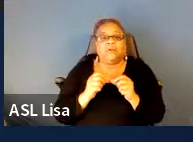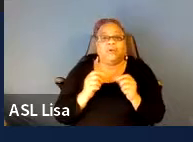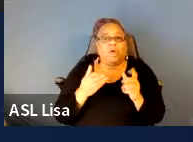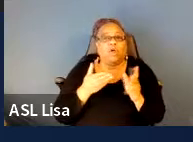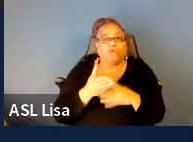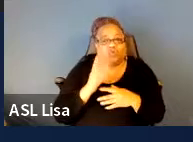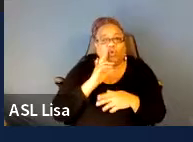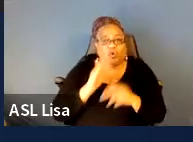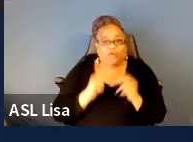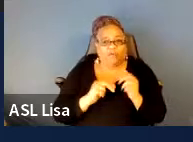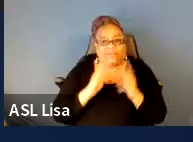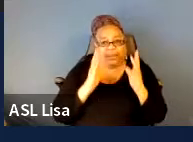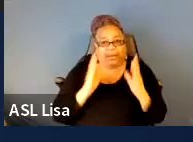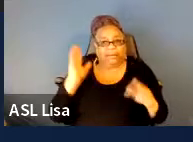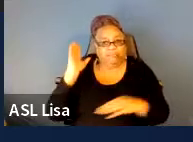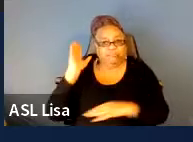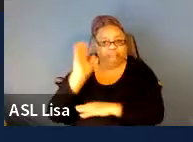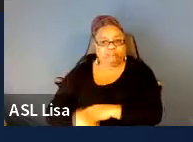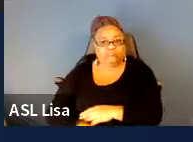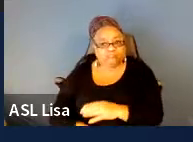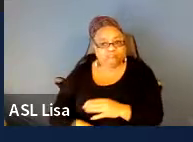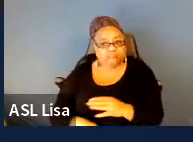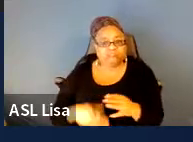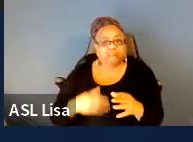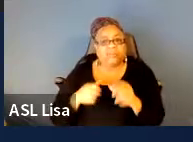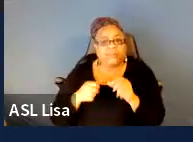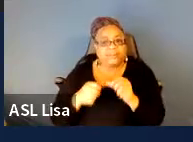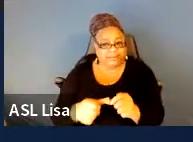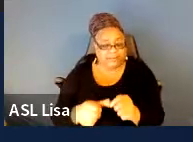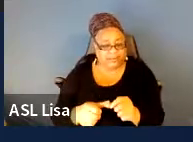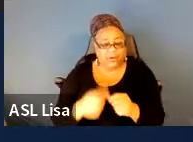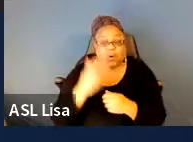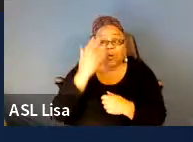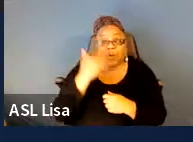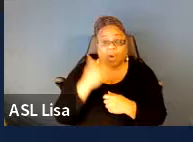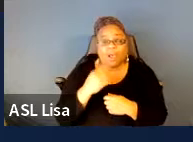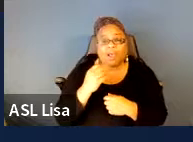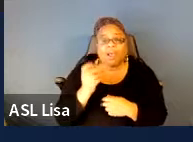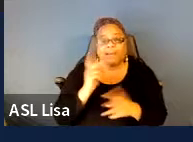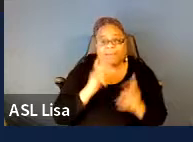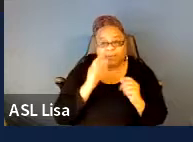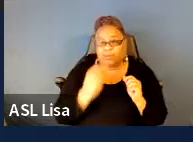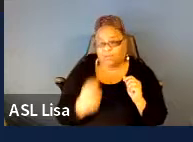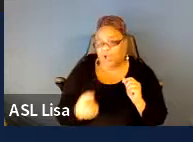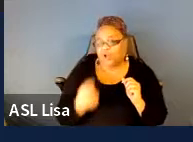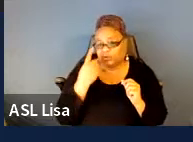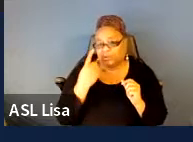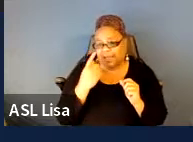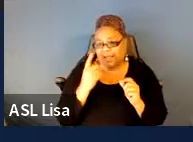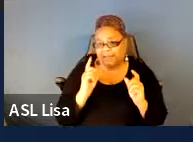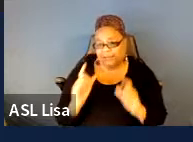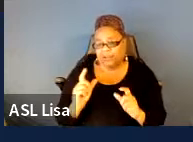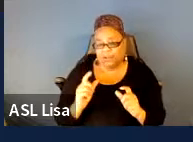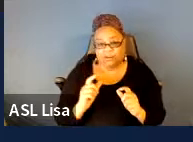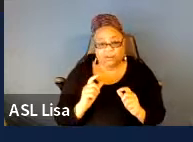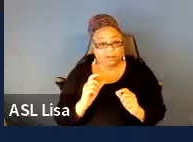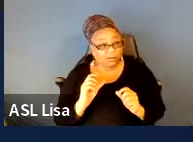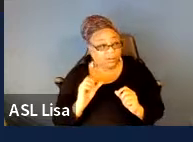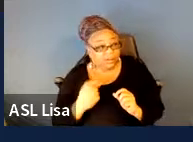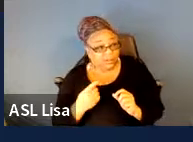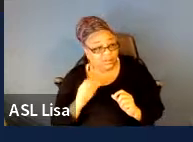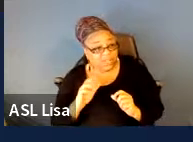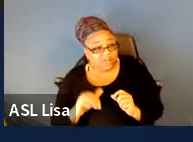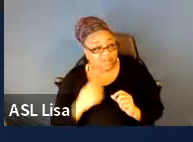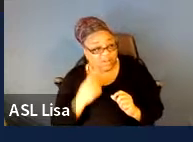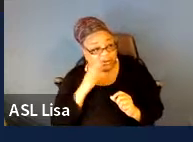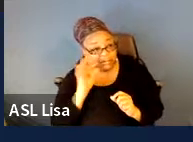so people understand what the symbol means. Could Thanks, I make Bill. a comment on that, Bill? Sure. Yeah, go ahead, sir. Okay,